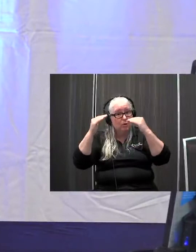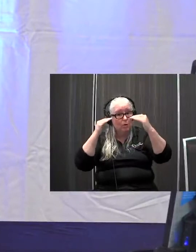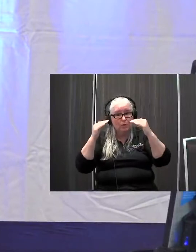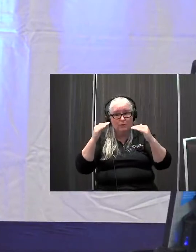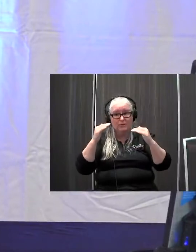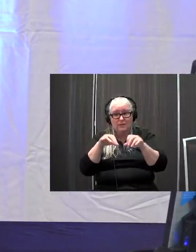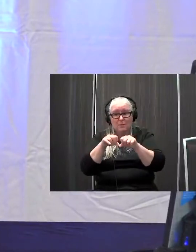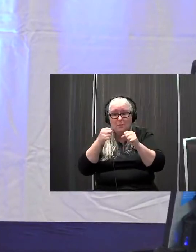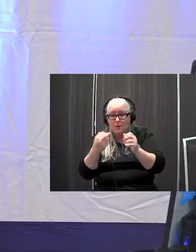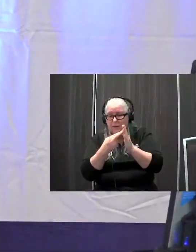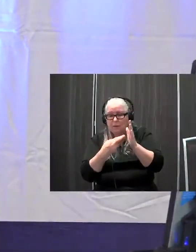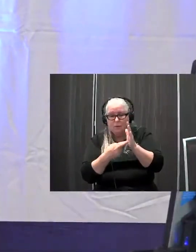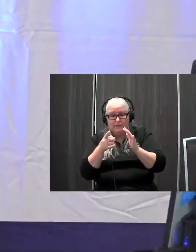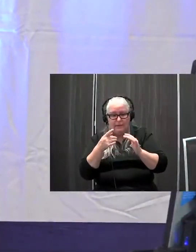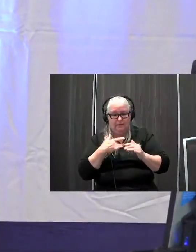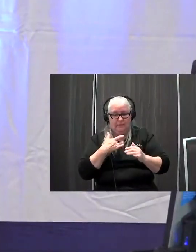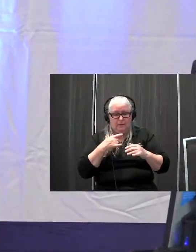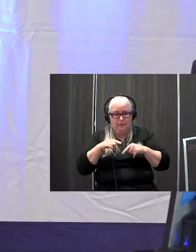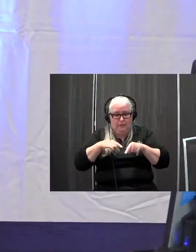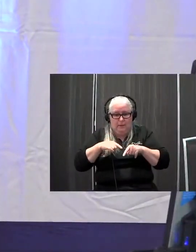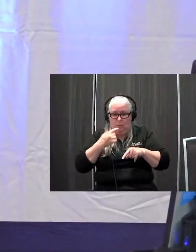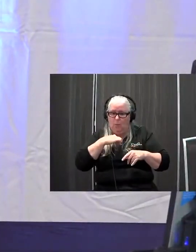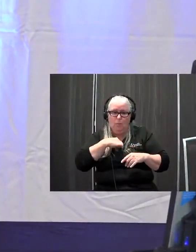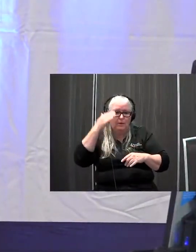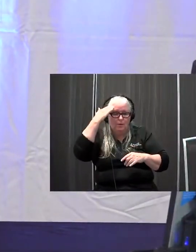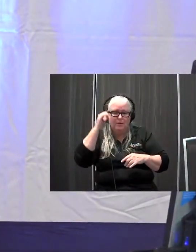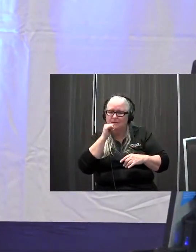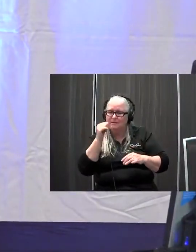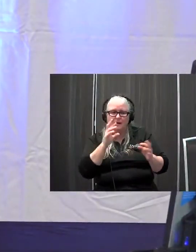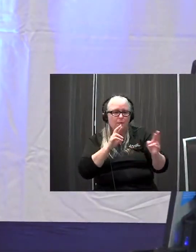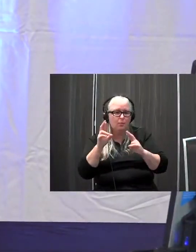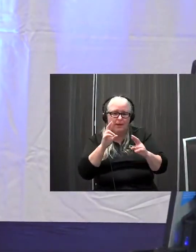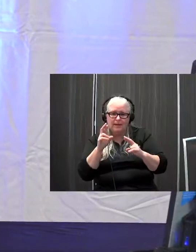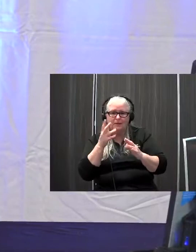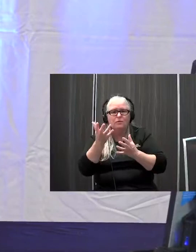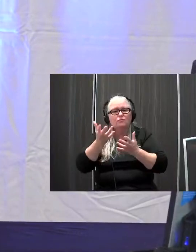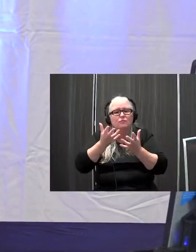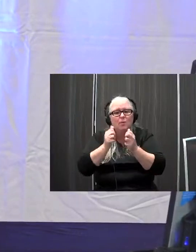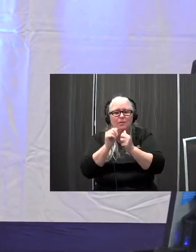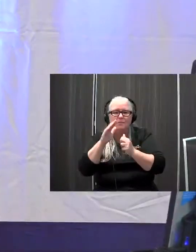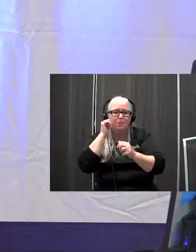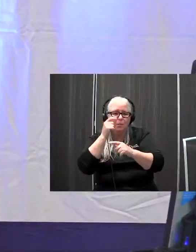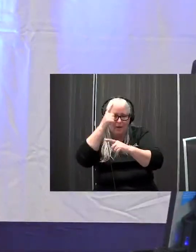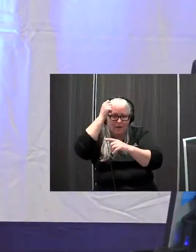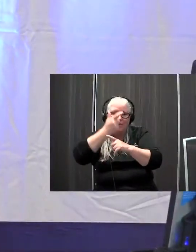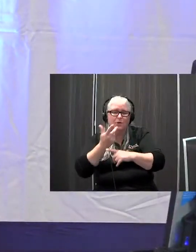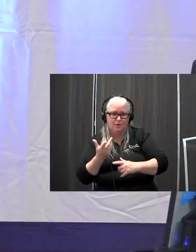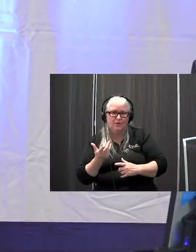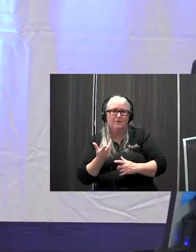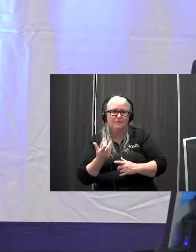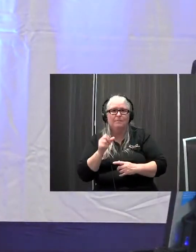anxious. So we know he's not ready to navigate that situation with his brother who gets him sort of escalated. That's a great